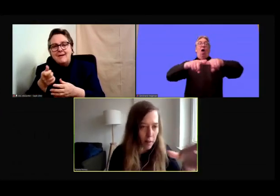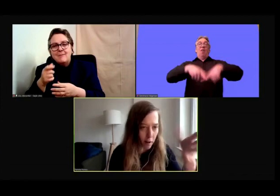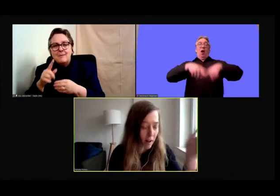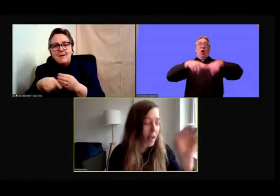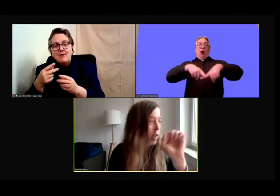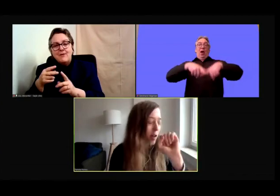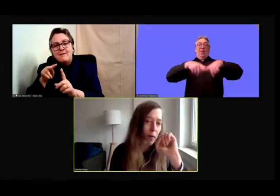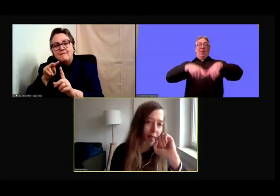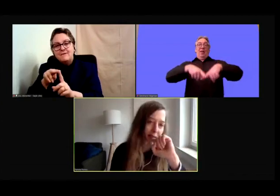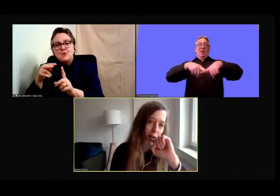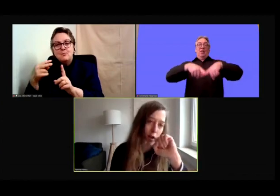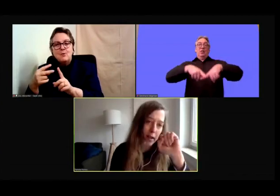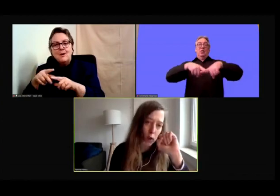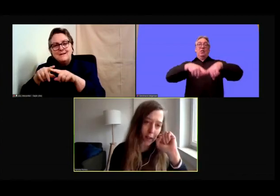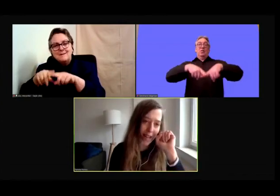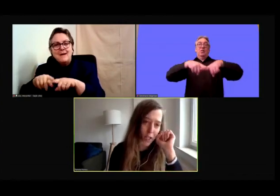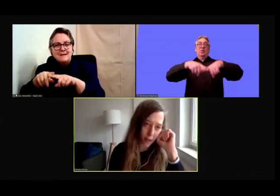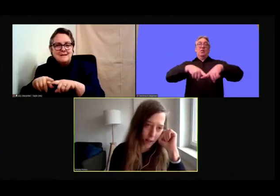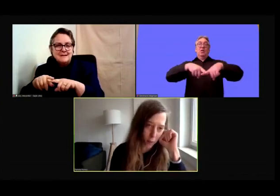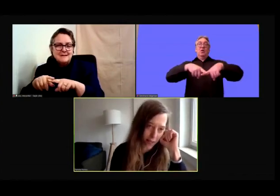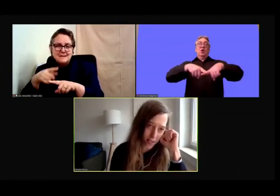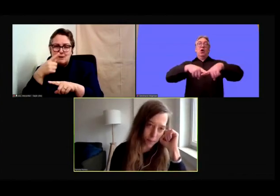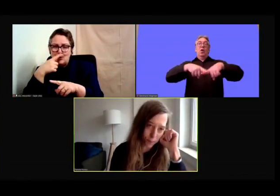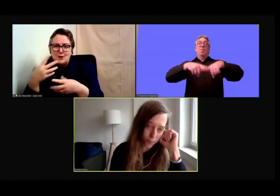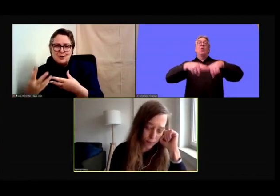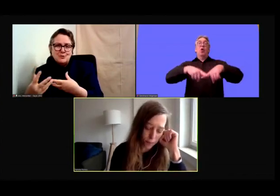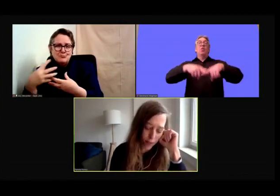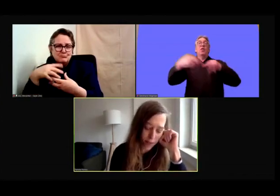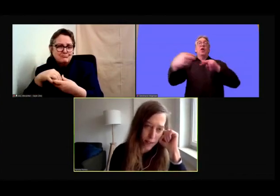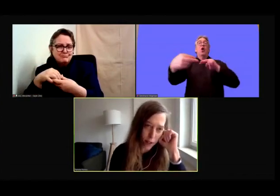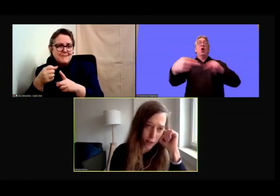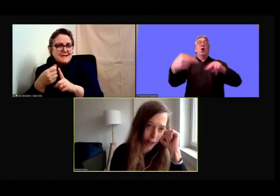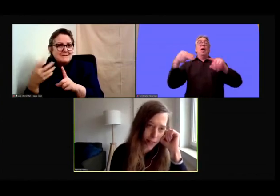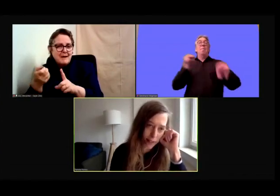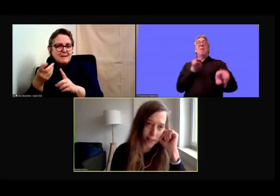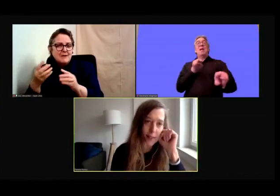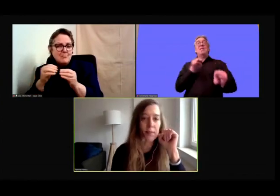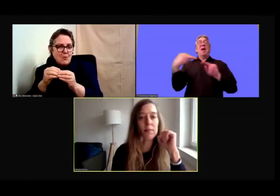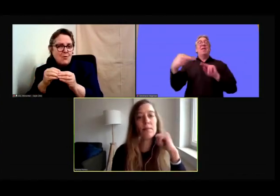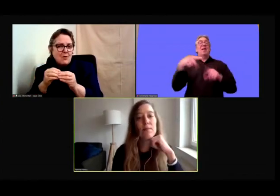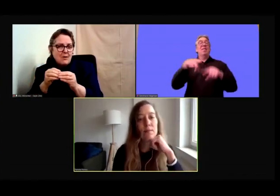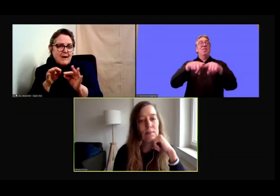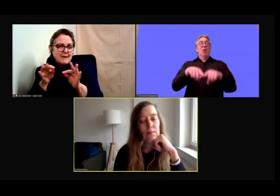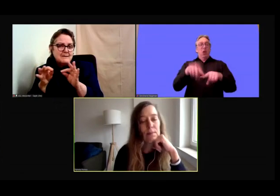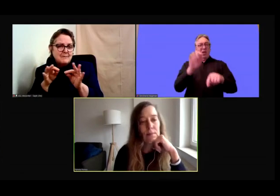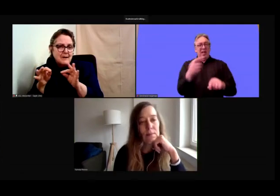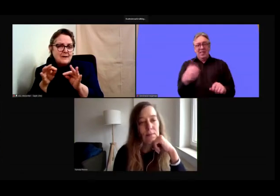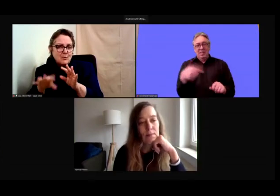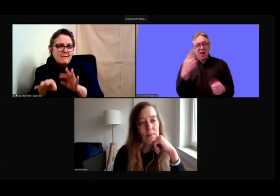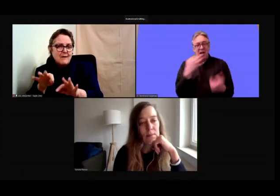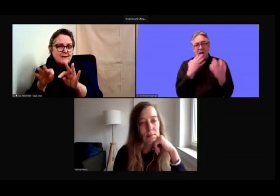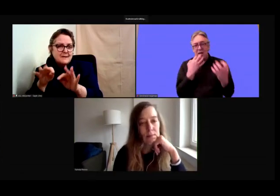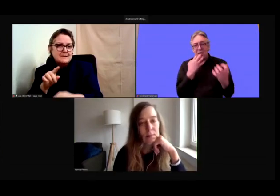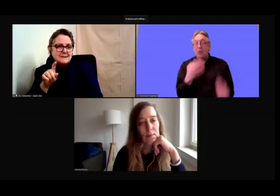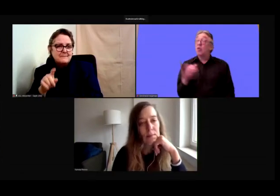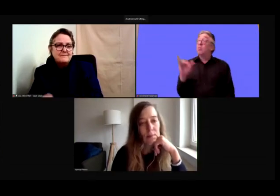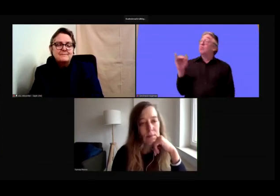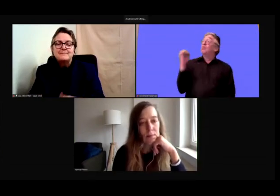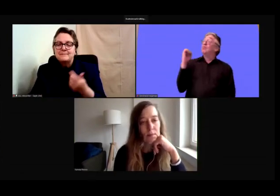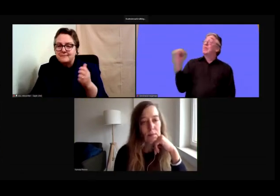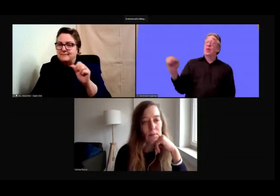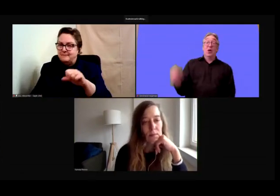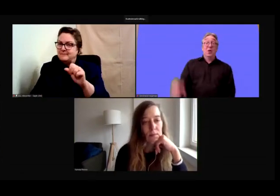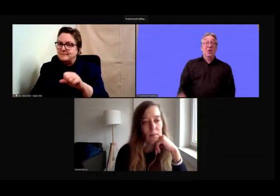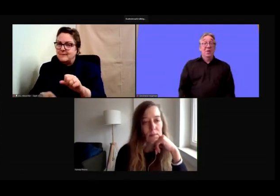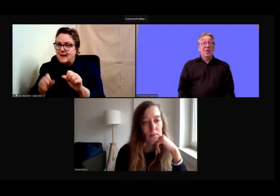pictures, and I wondered whether you could bring this into relation a little bit to your findings. Certainly, and that's